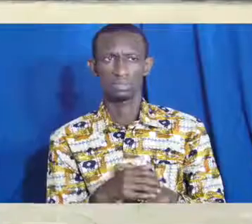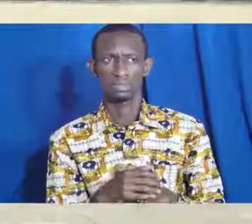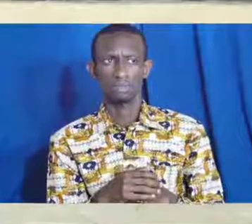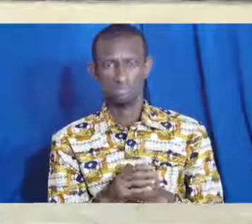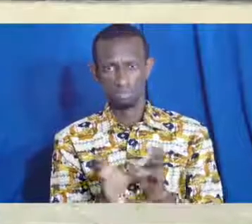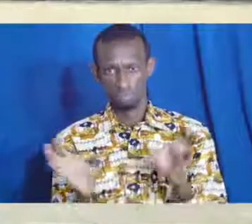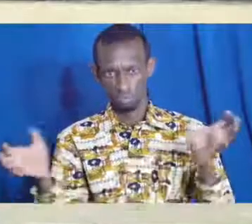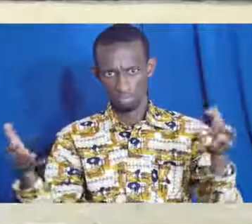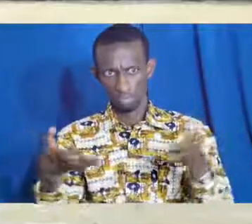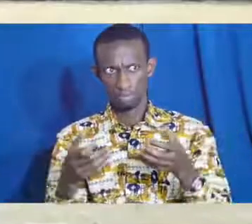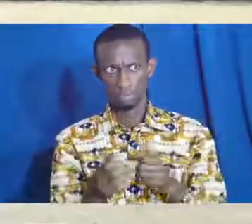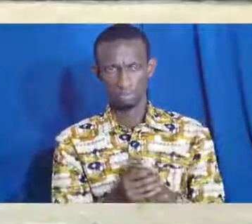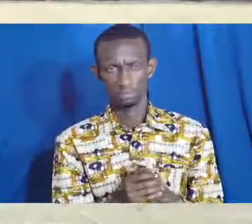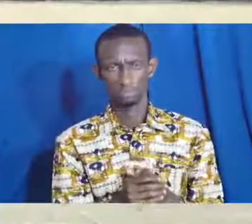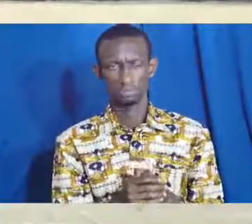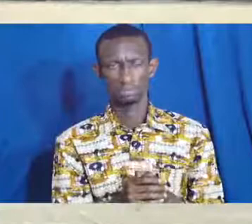with this